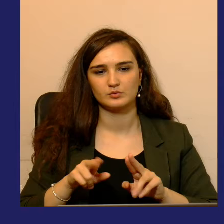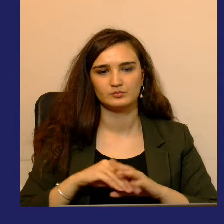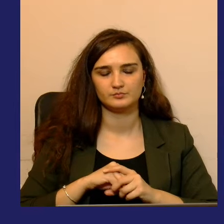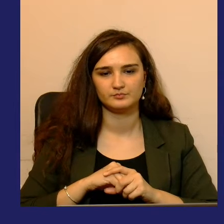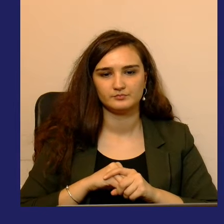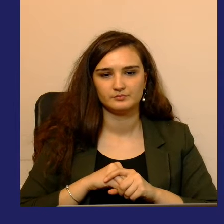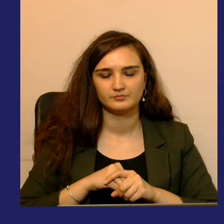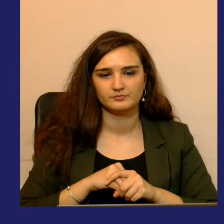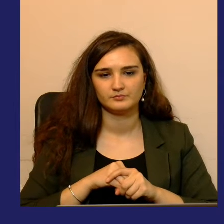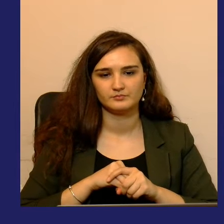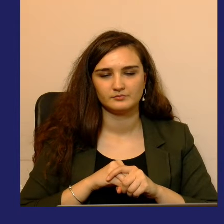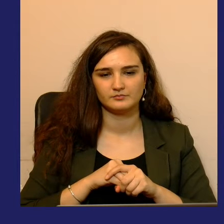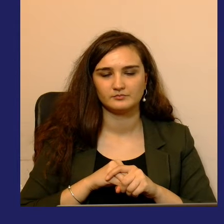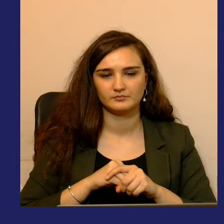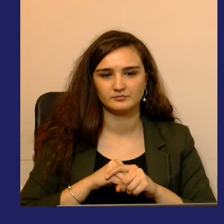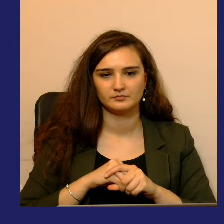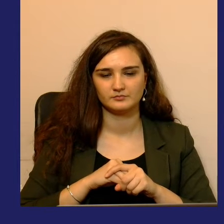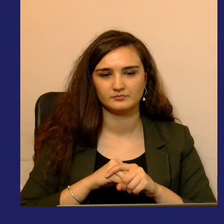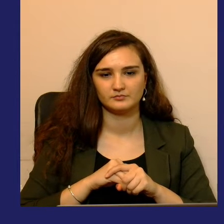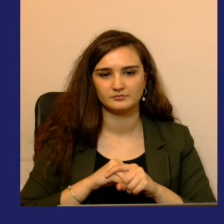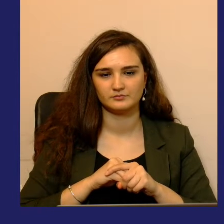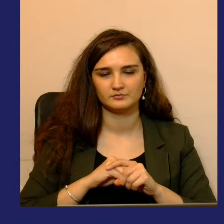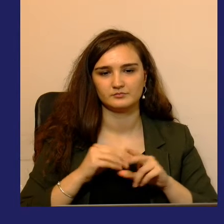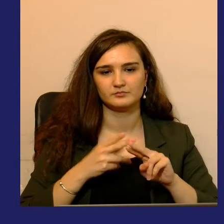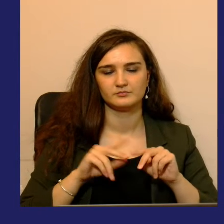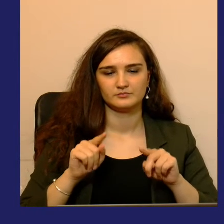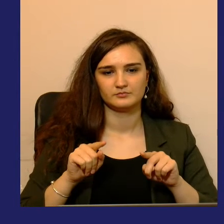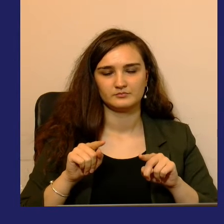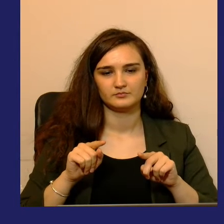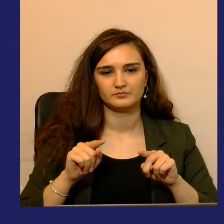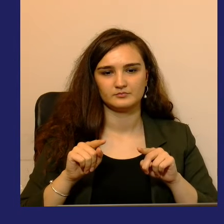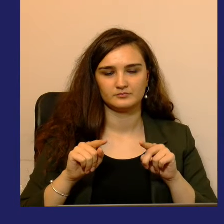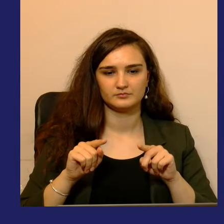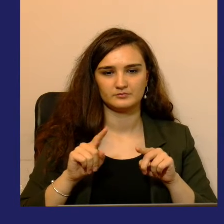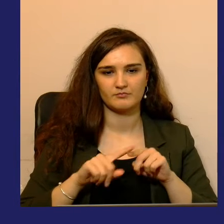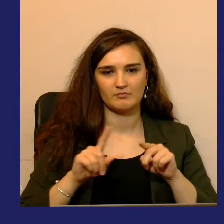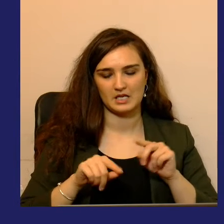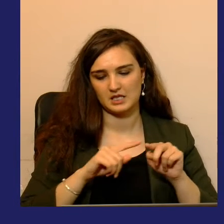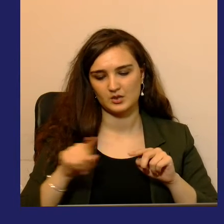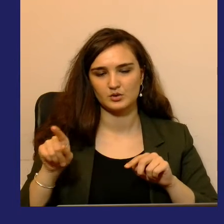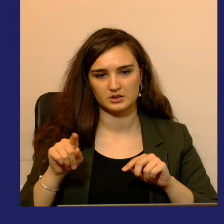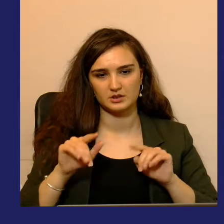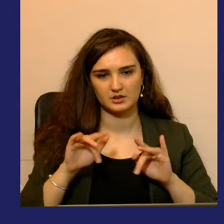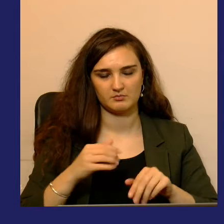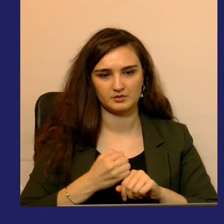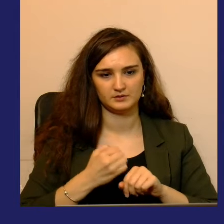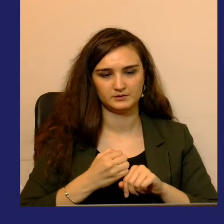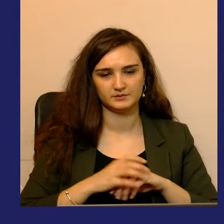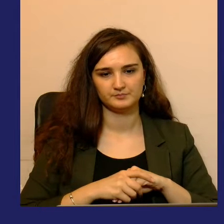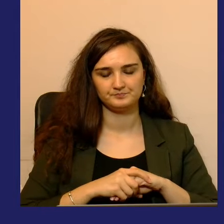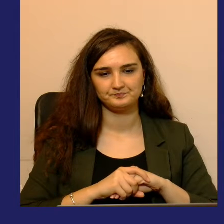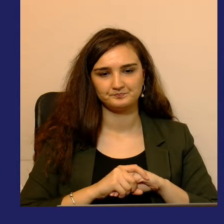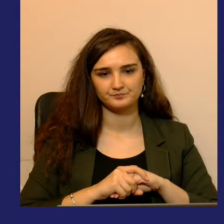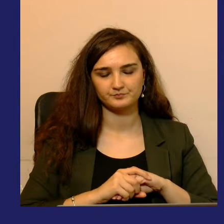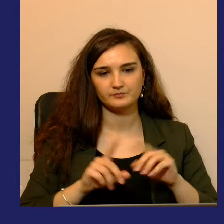much quicker administrative sanction in place, even if the judicial criminal justice process carries